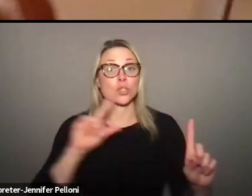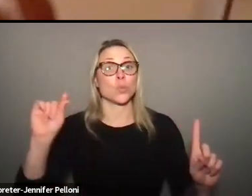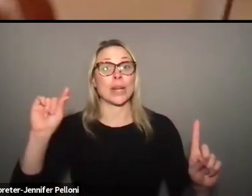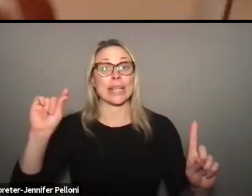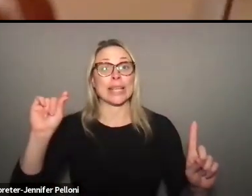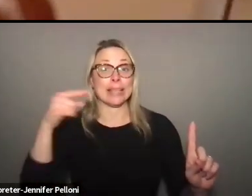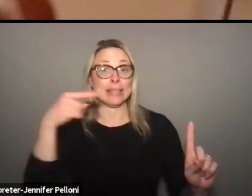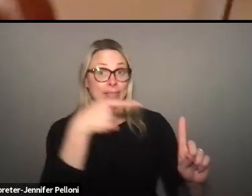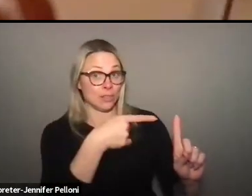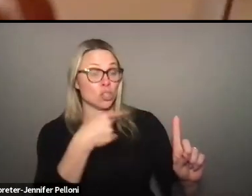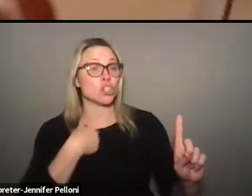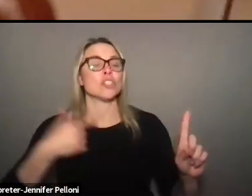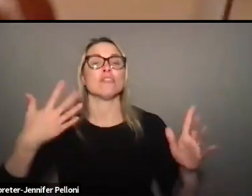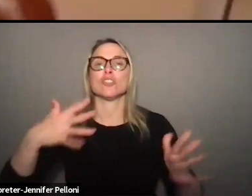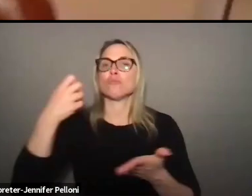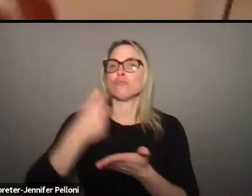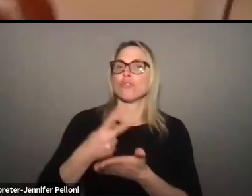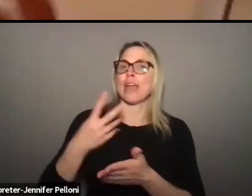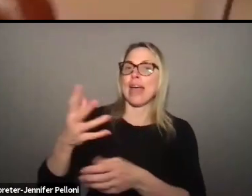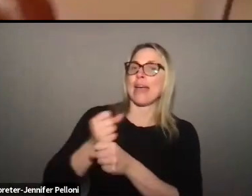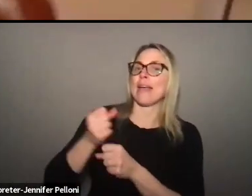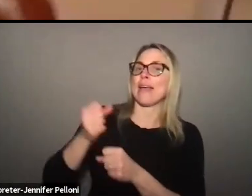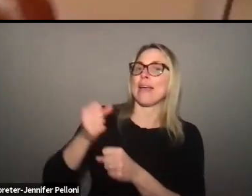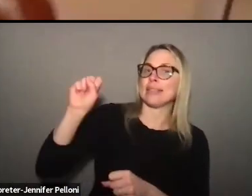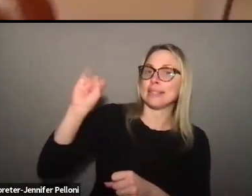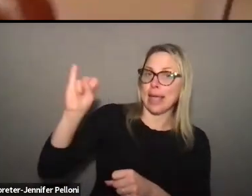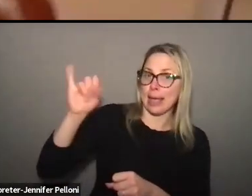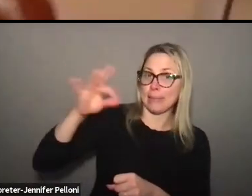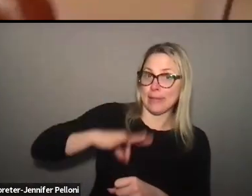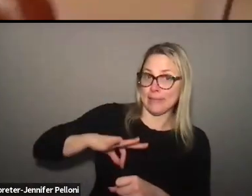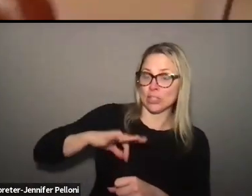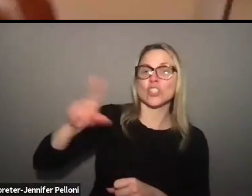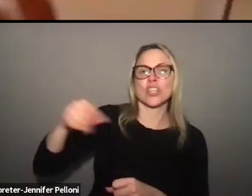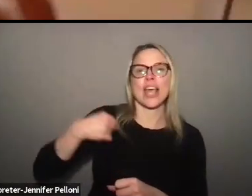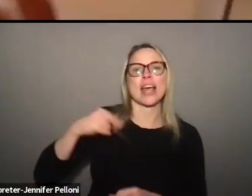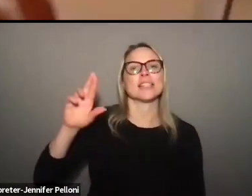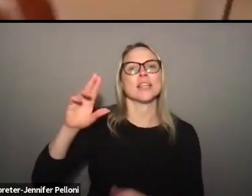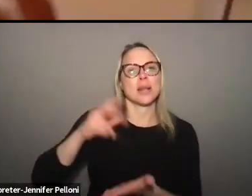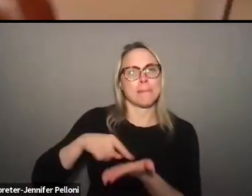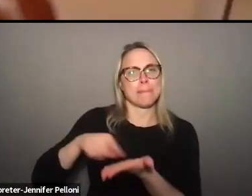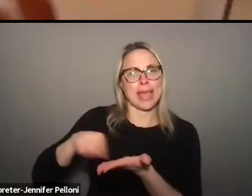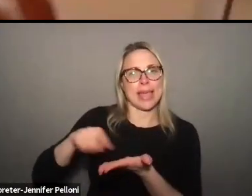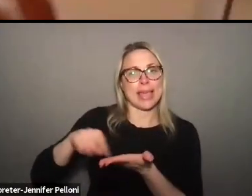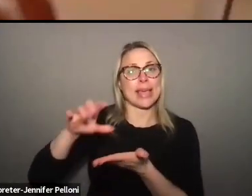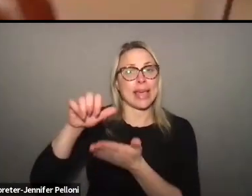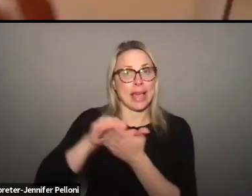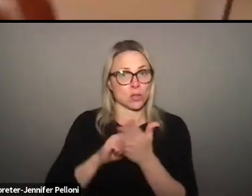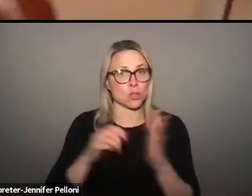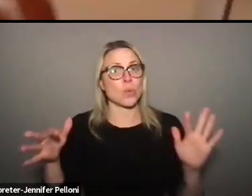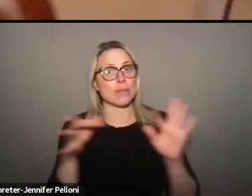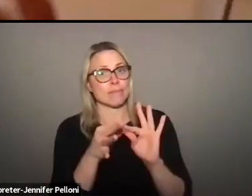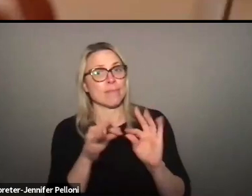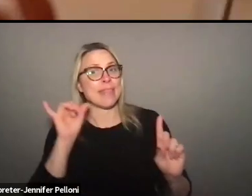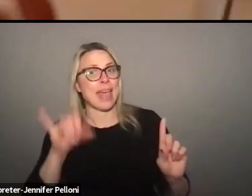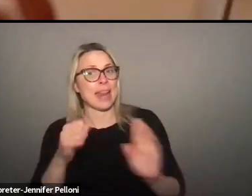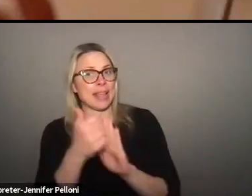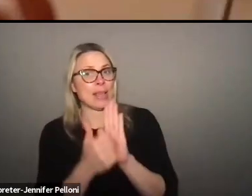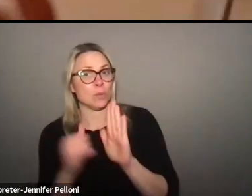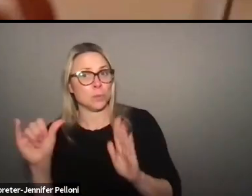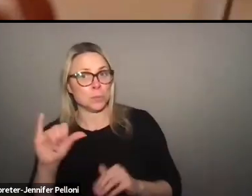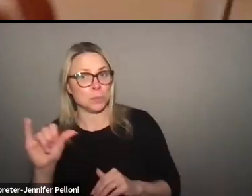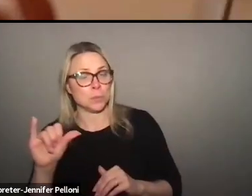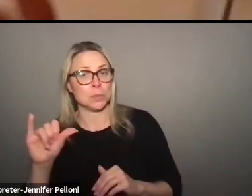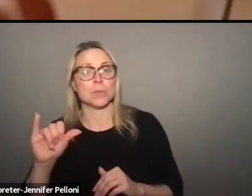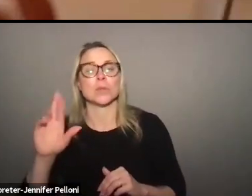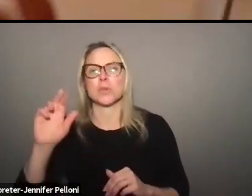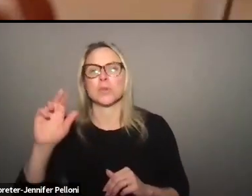and she has been approved for SSI benefits, she has a REP payee account. We were also able to link her REP payee account to